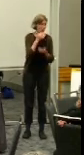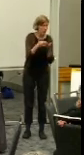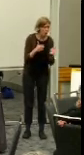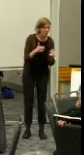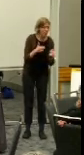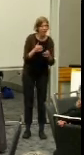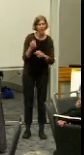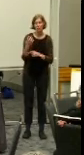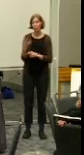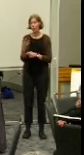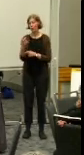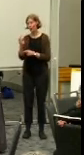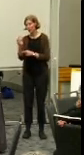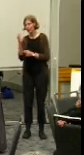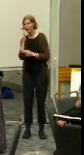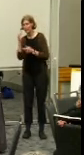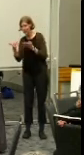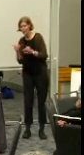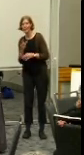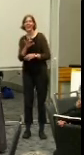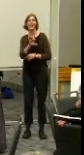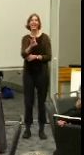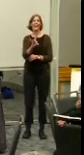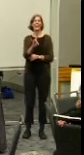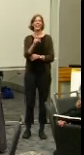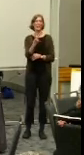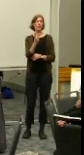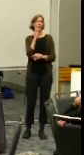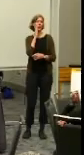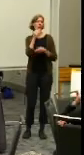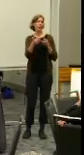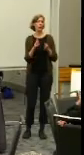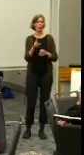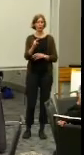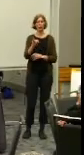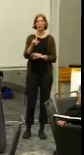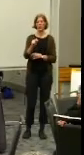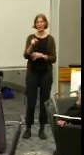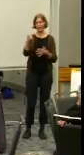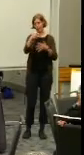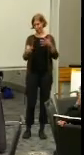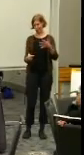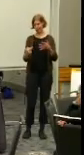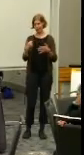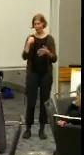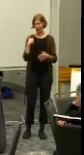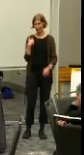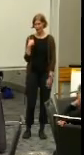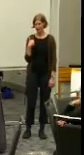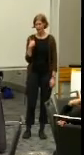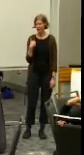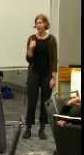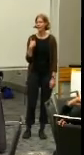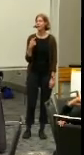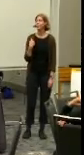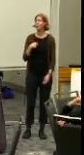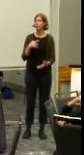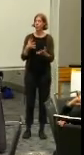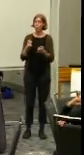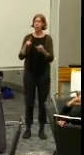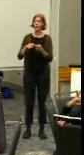houses, and 8 2-bedroom units. So our initial plan was to renovate. So we're thinking, let's renovate. We'll take this, we'll renovate, and